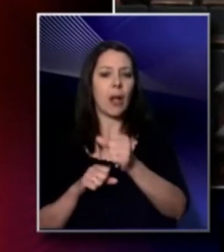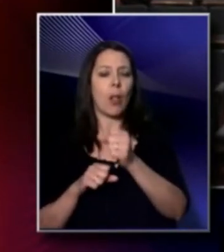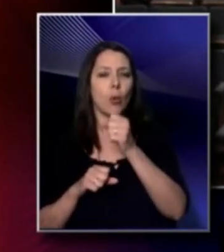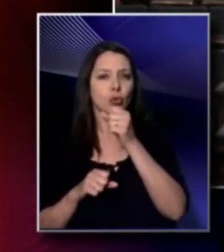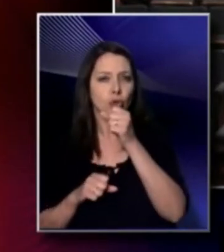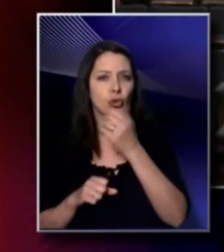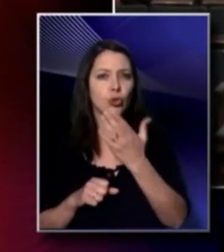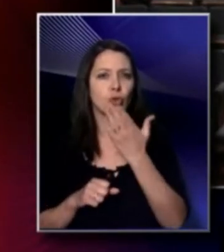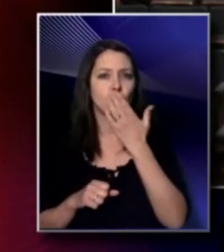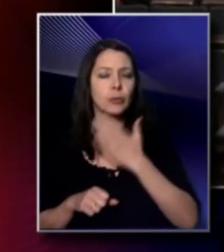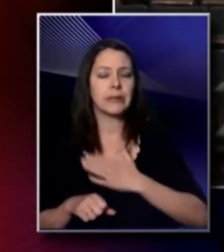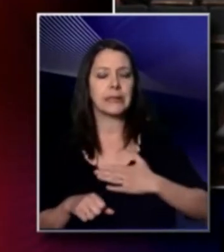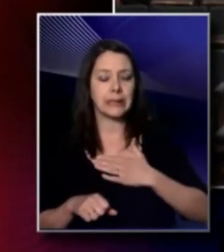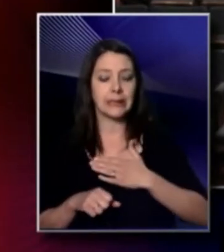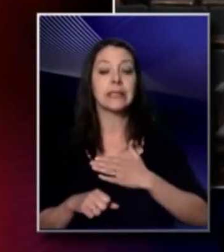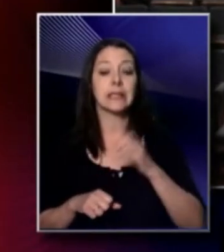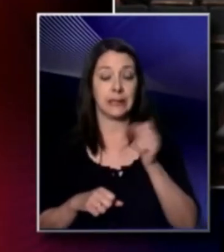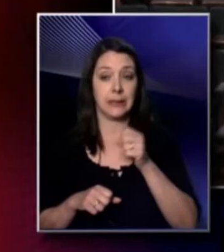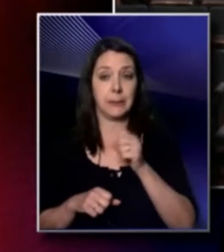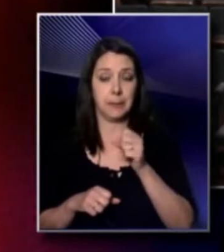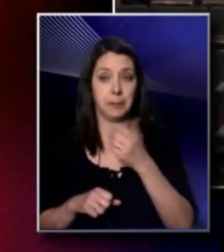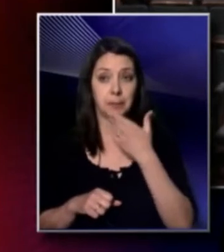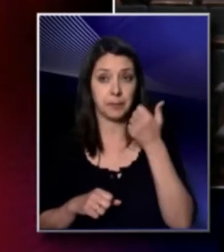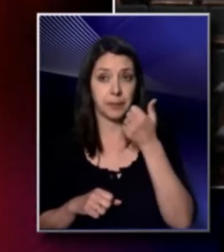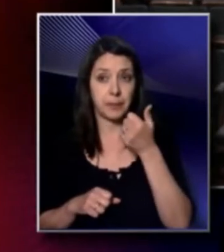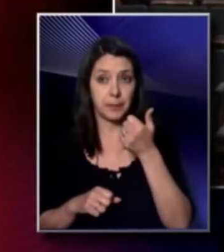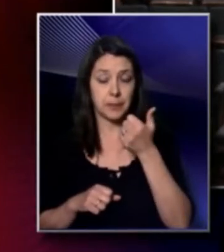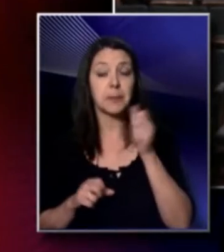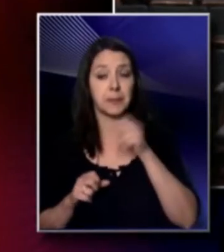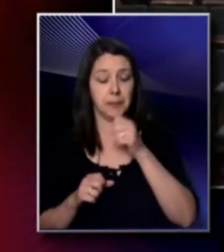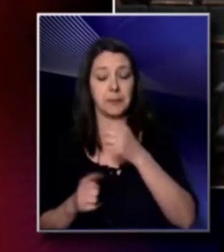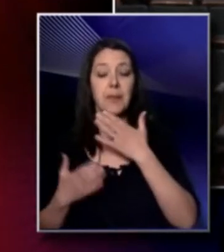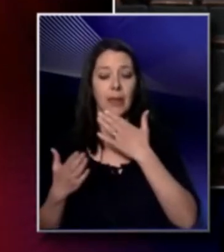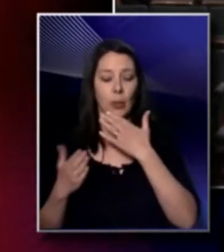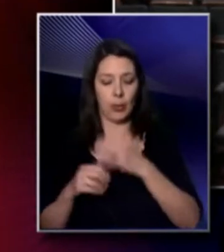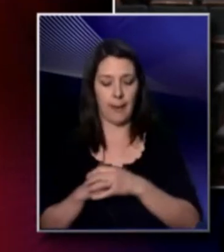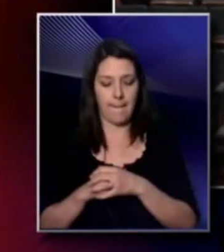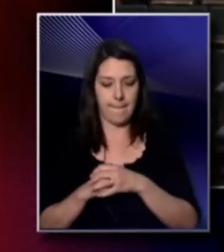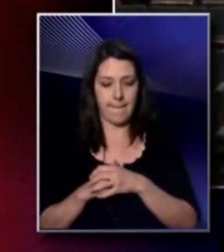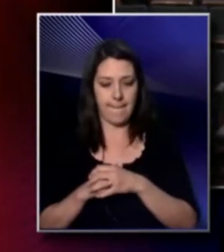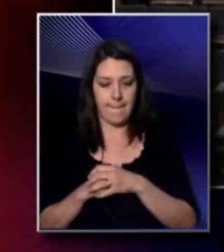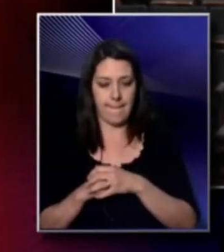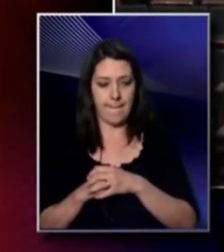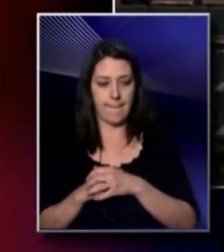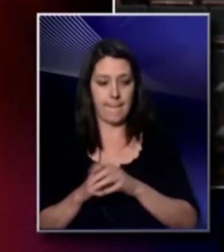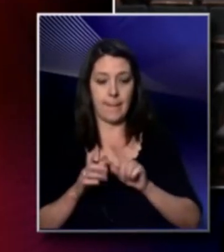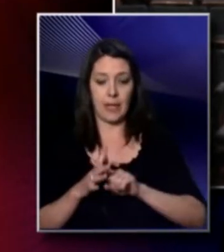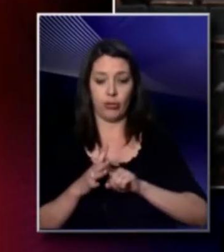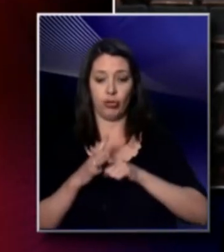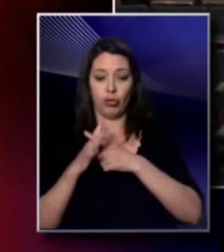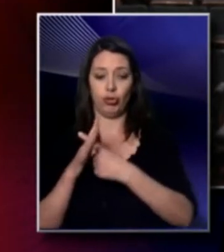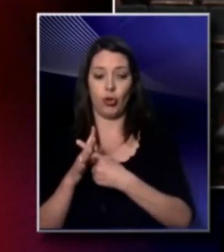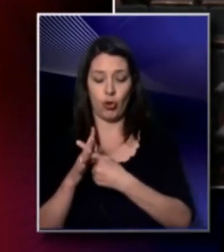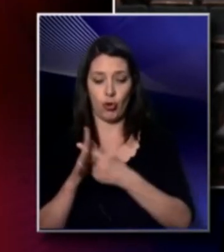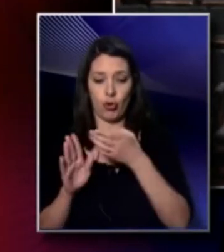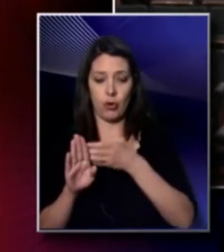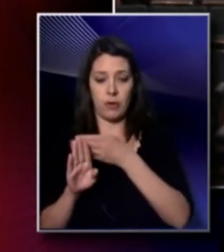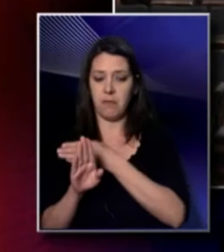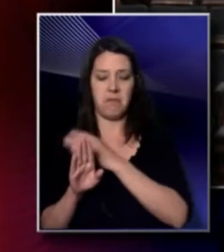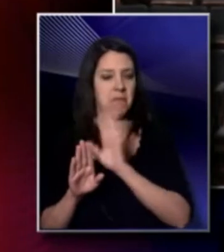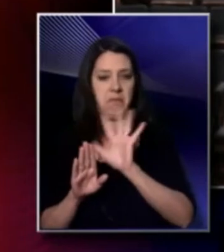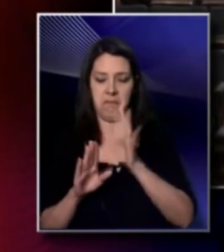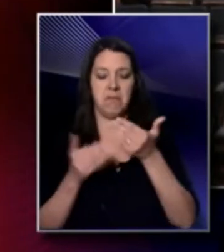microphone, please? Certainly. Is that better? Yes, thank you. You're welcome. Should I start from the beginning? No, go ahead. Just